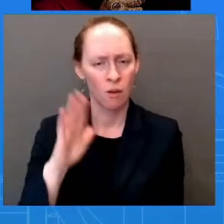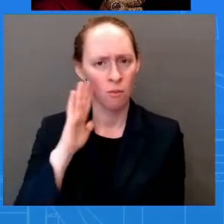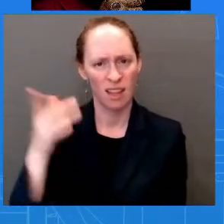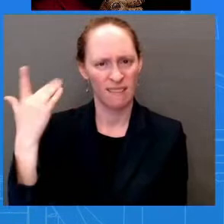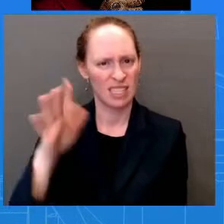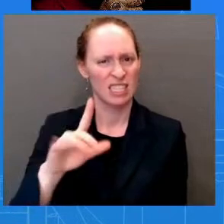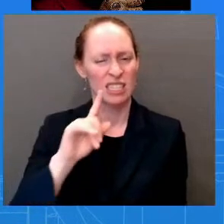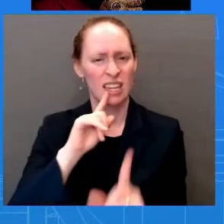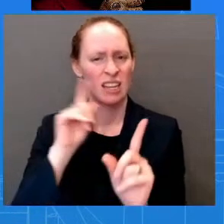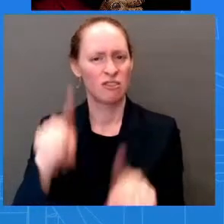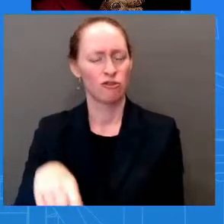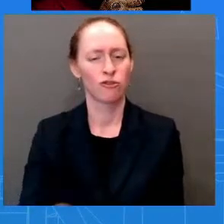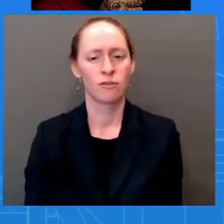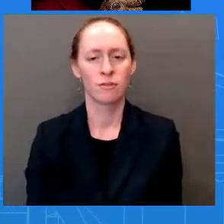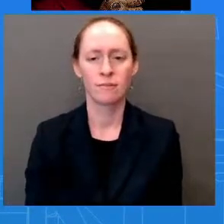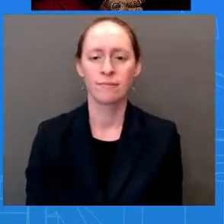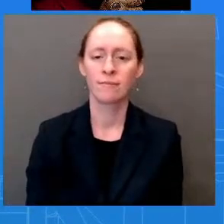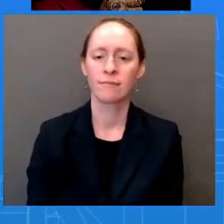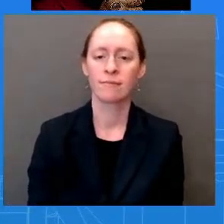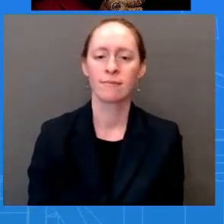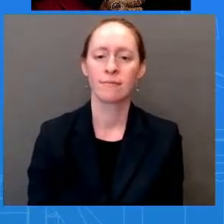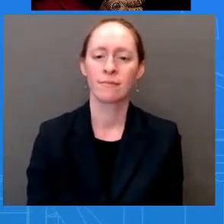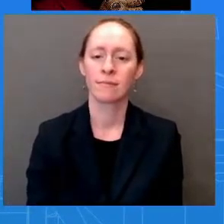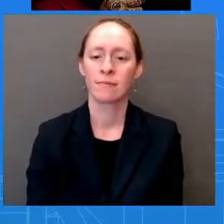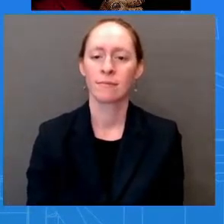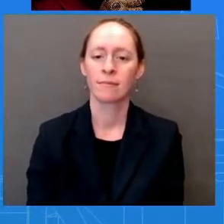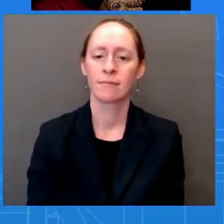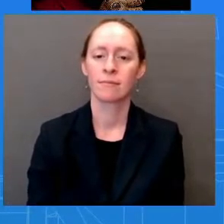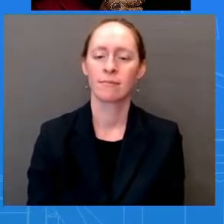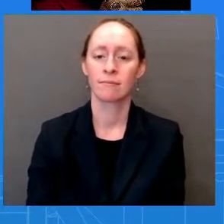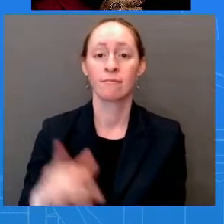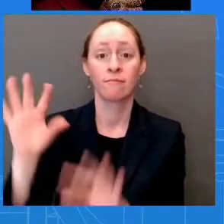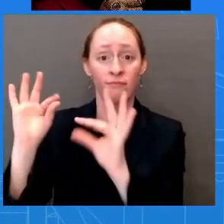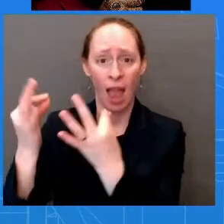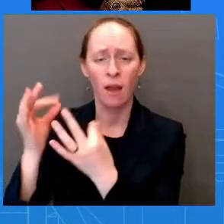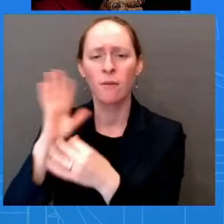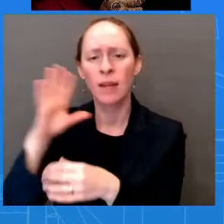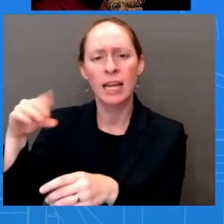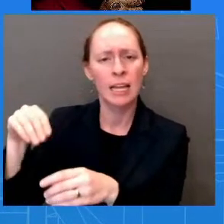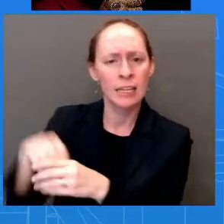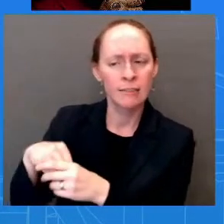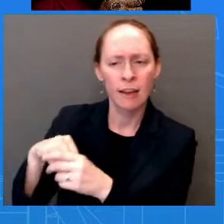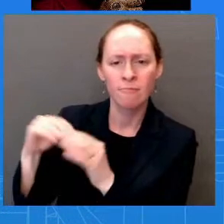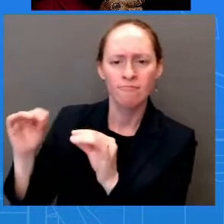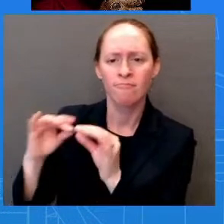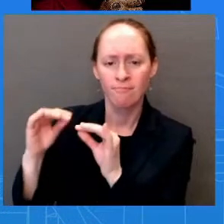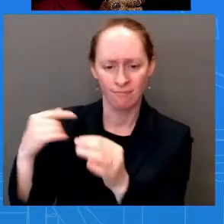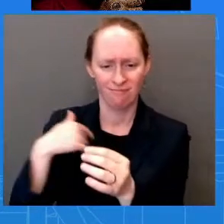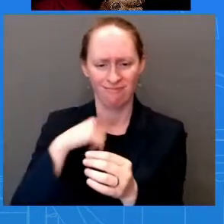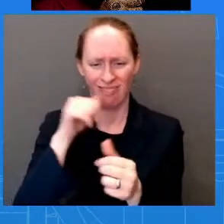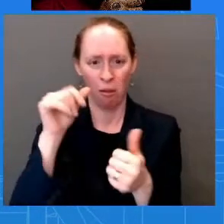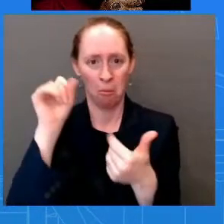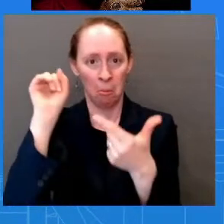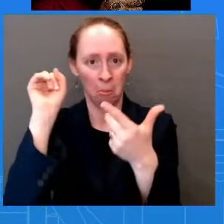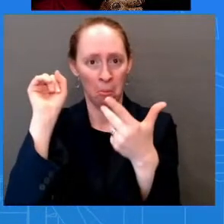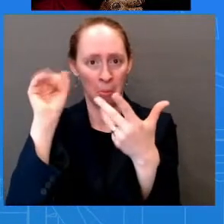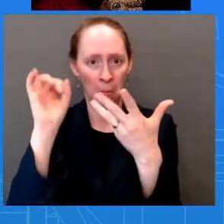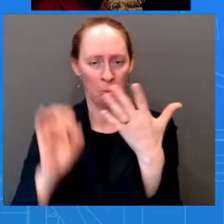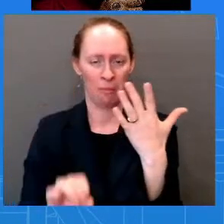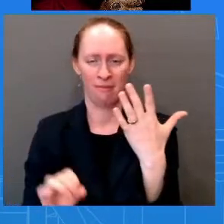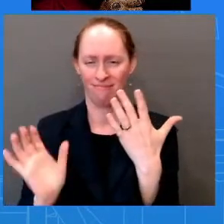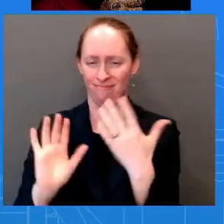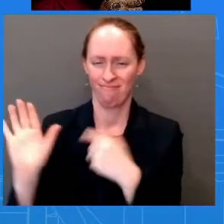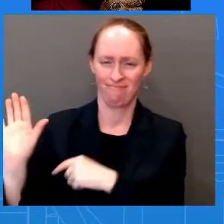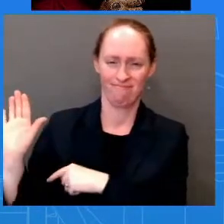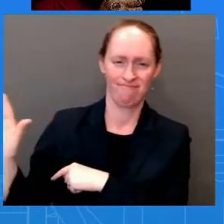private conversation with his family. I'm certainly not going to lay out what that conversation could look like or potentially be. That